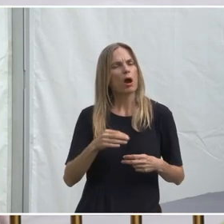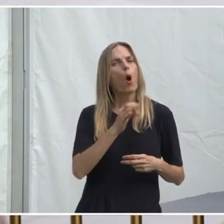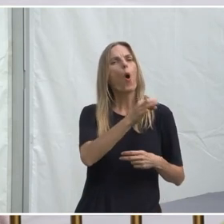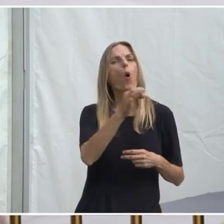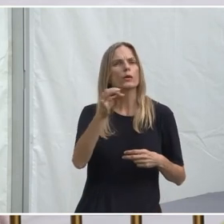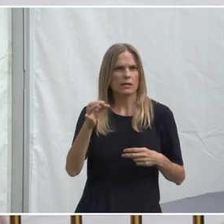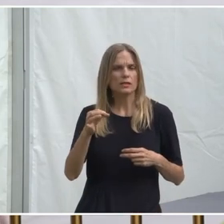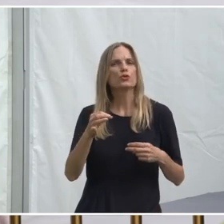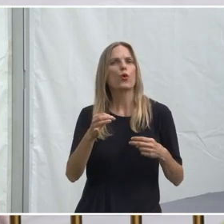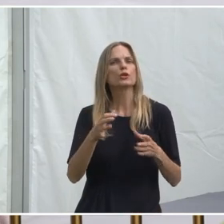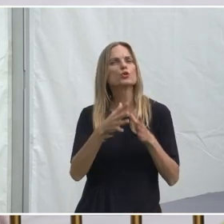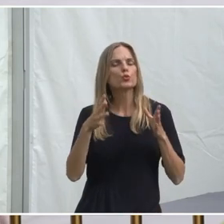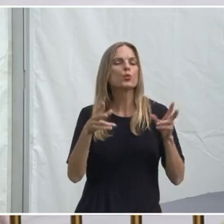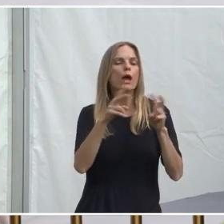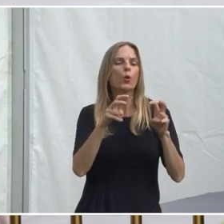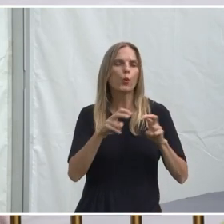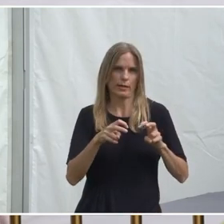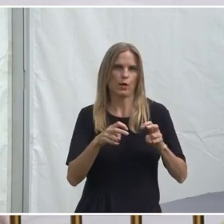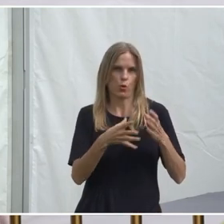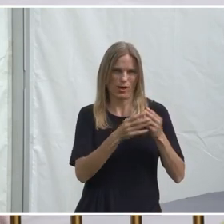research this spring.